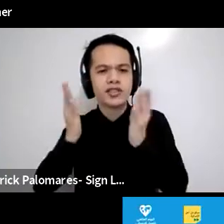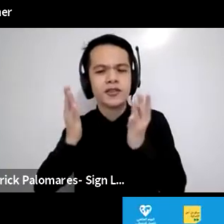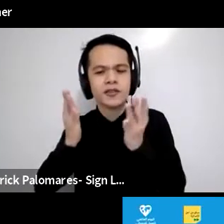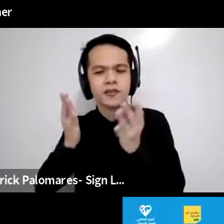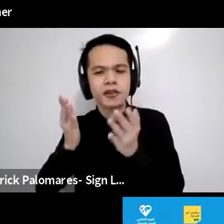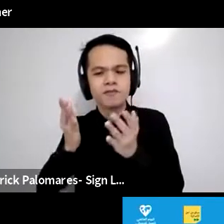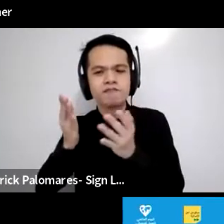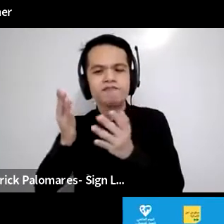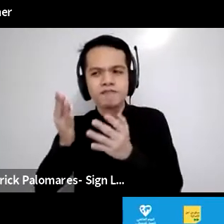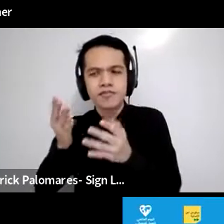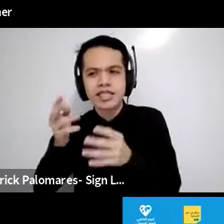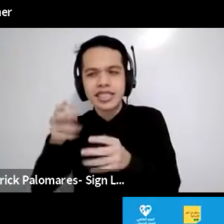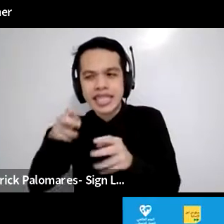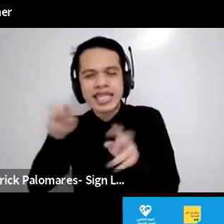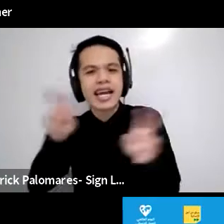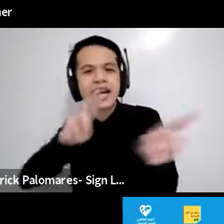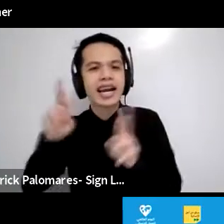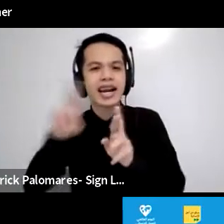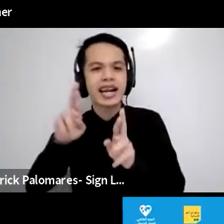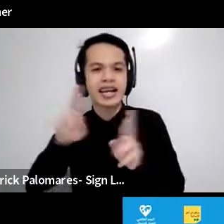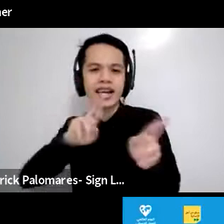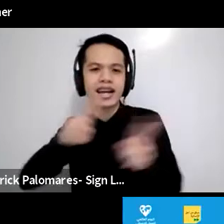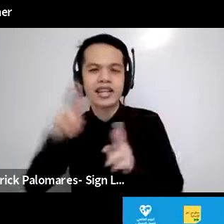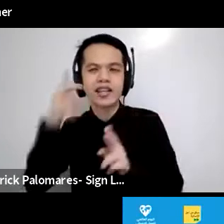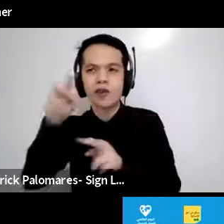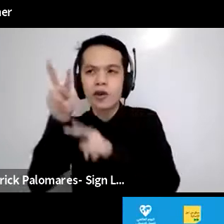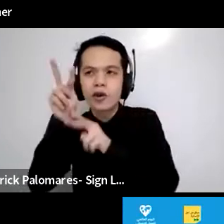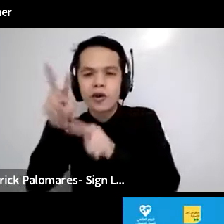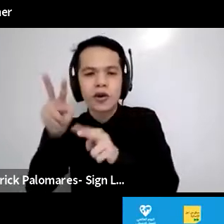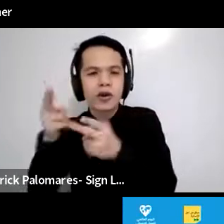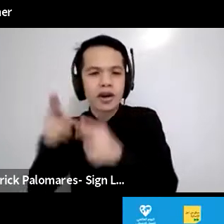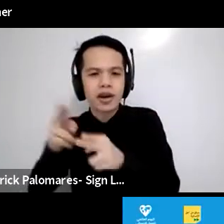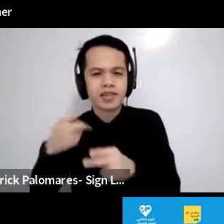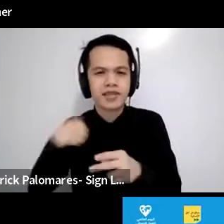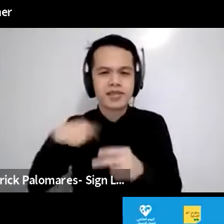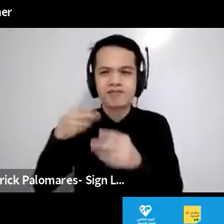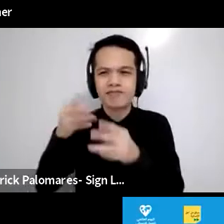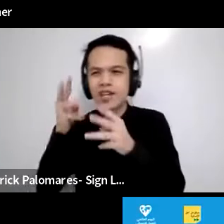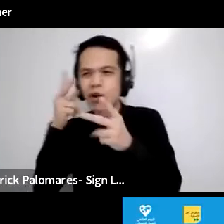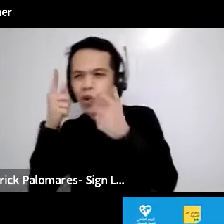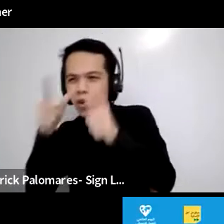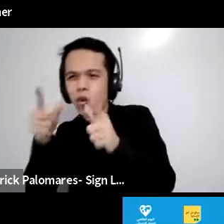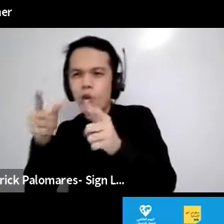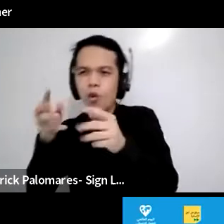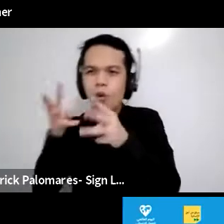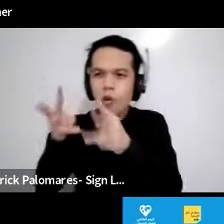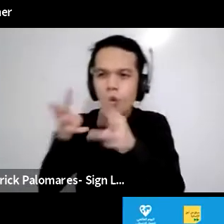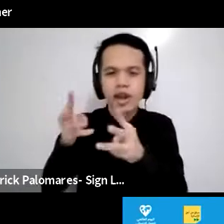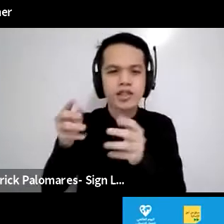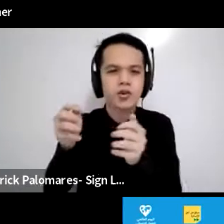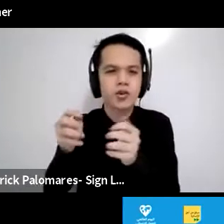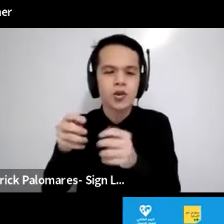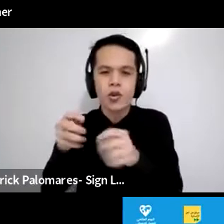meaning we find ways, so we work with the local organizations